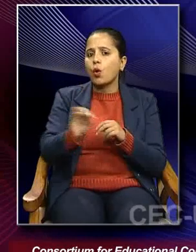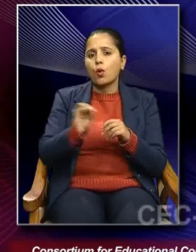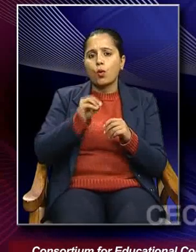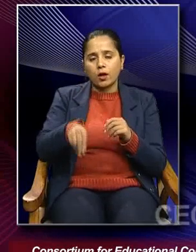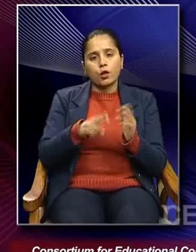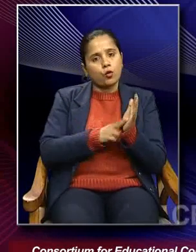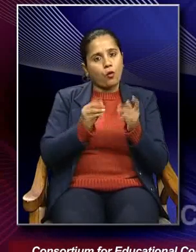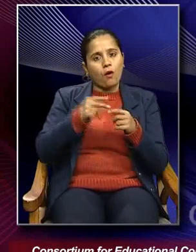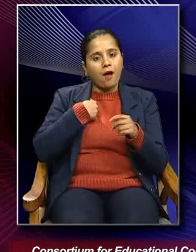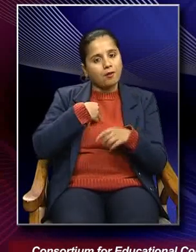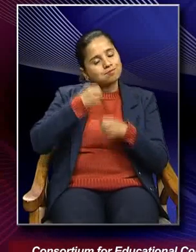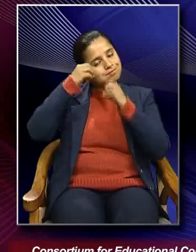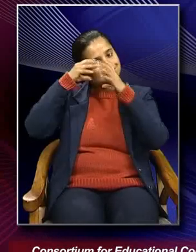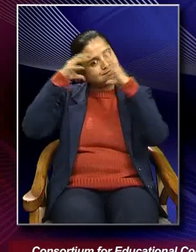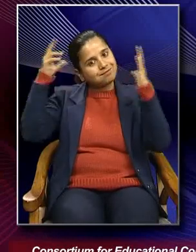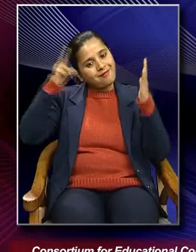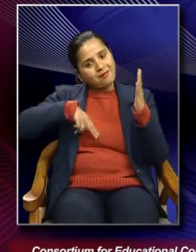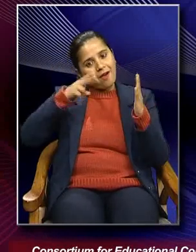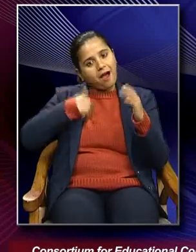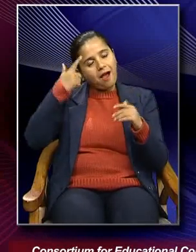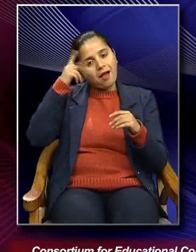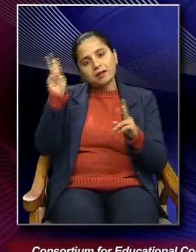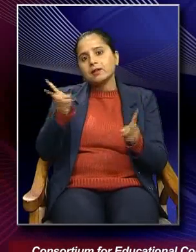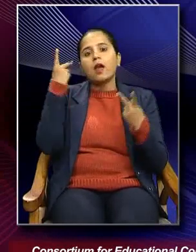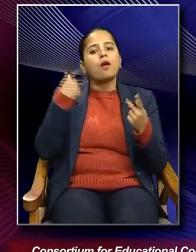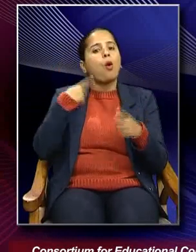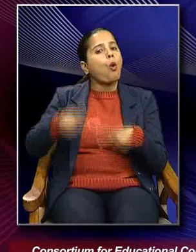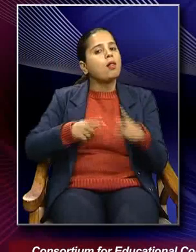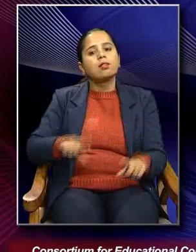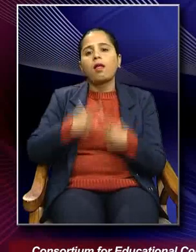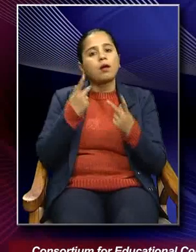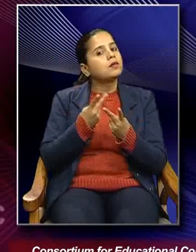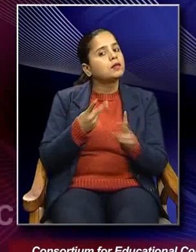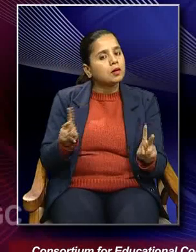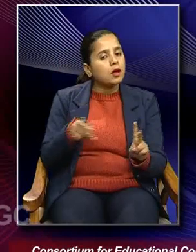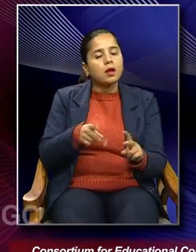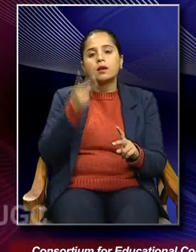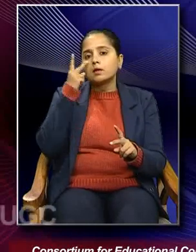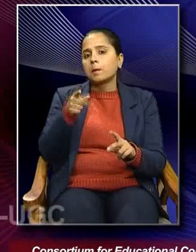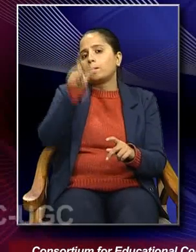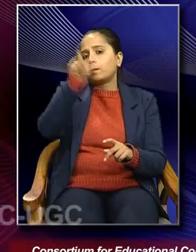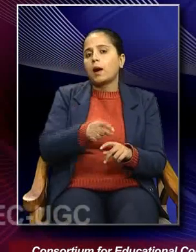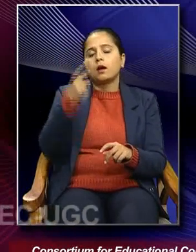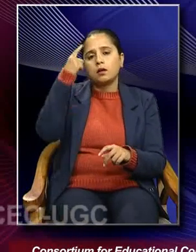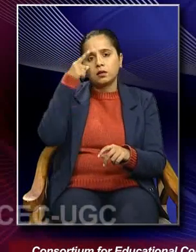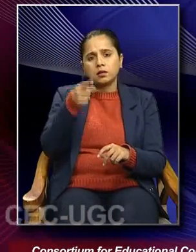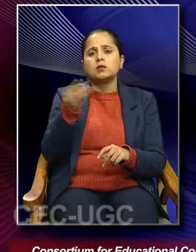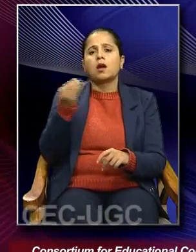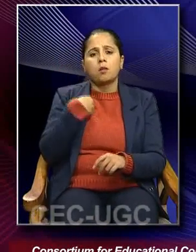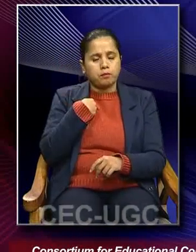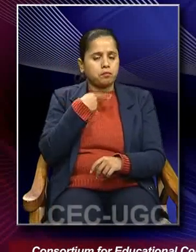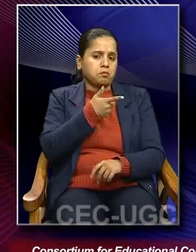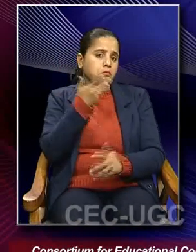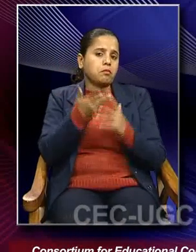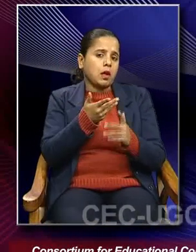into a different world. Our everyday life is different and is considered by a person to be objective.